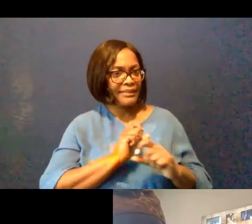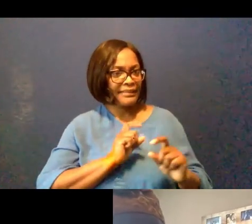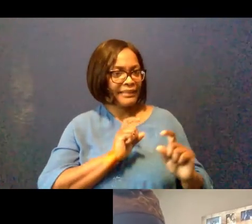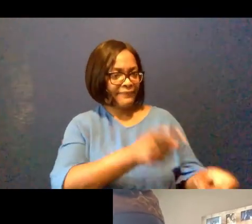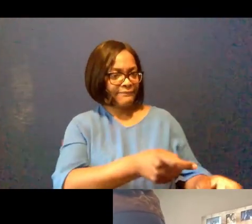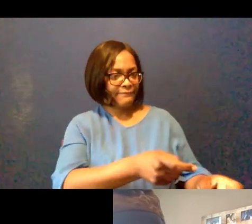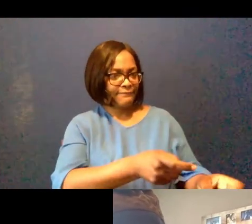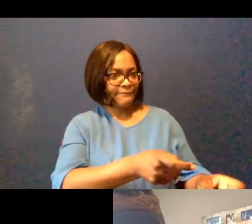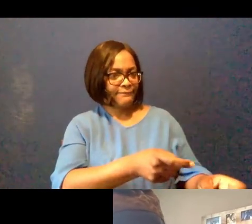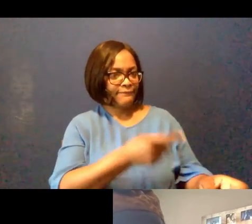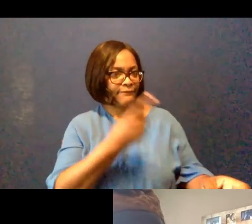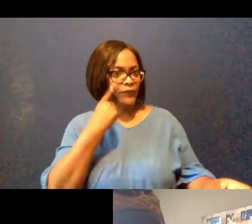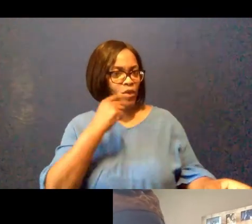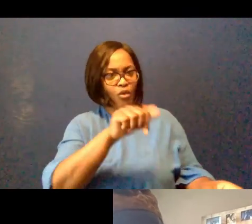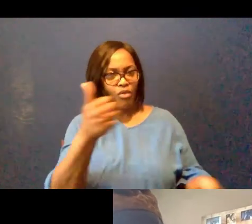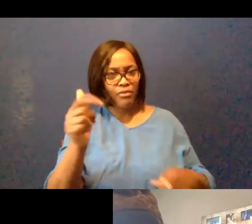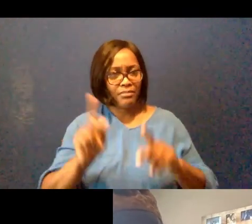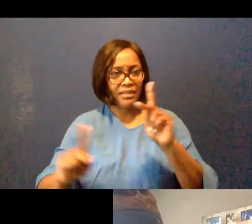that